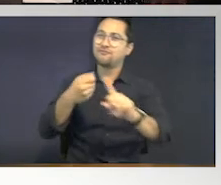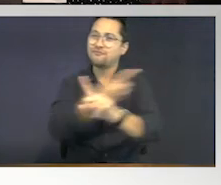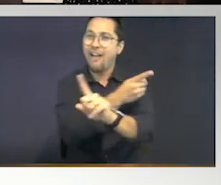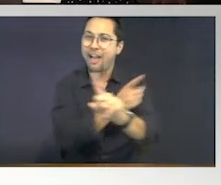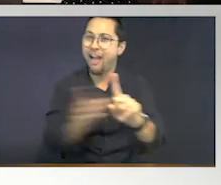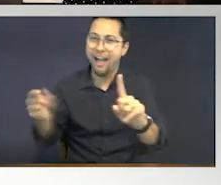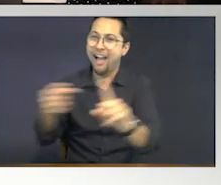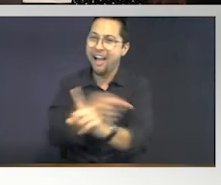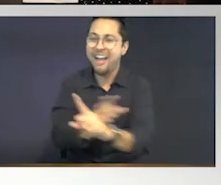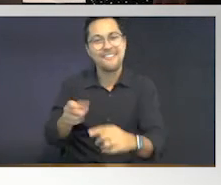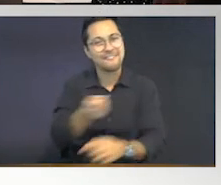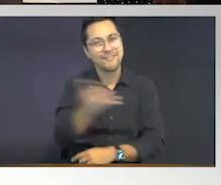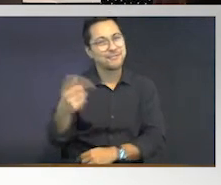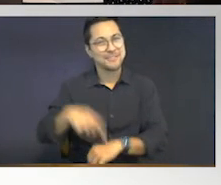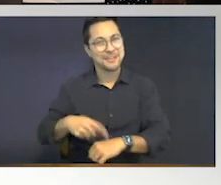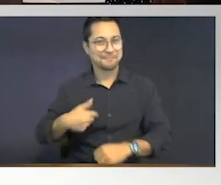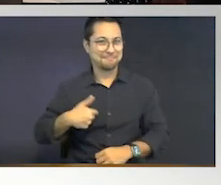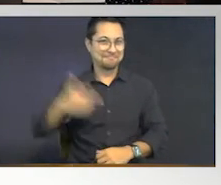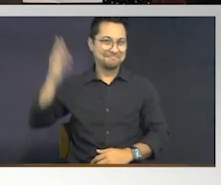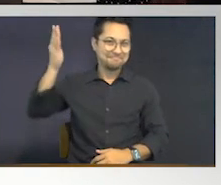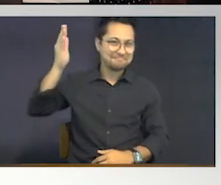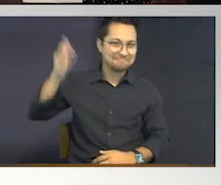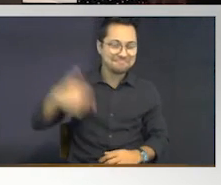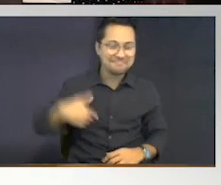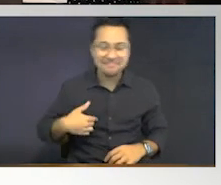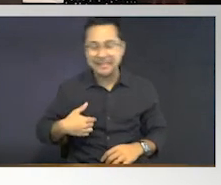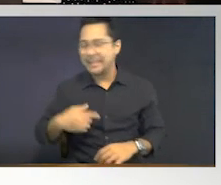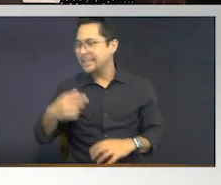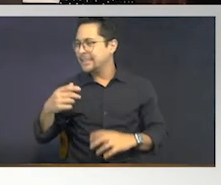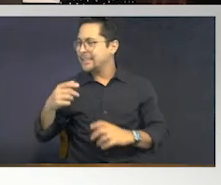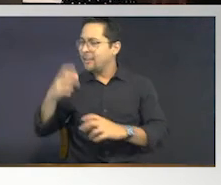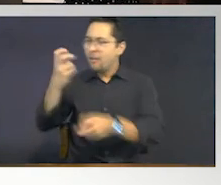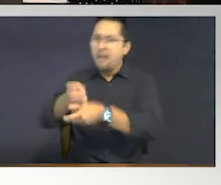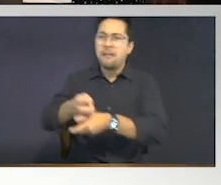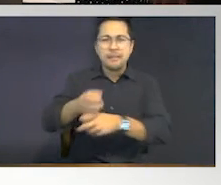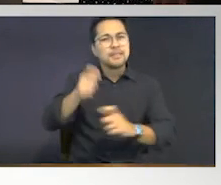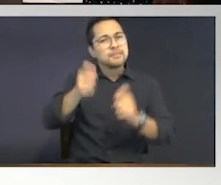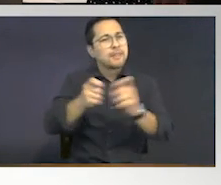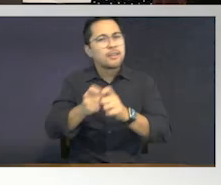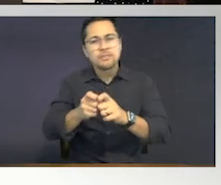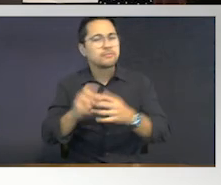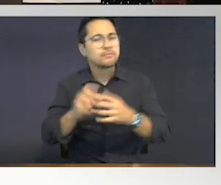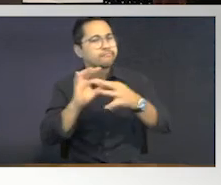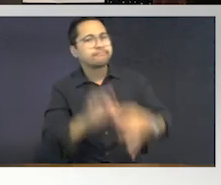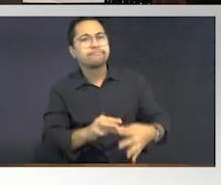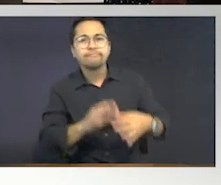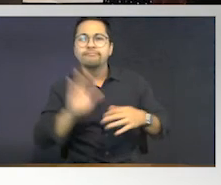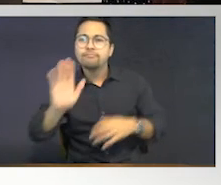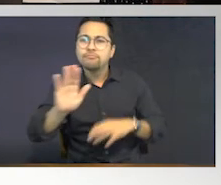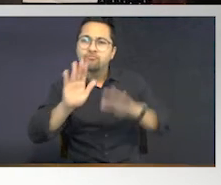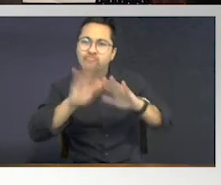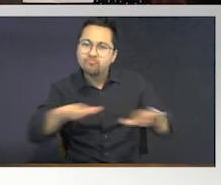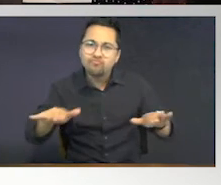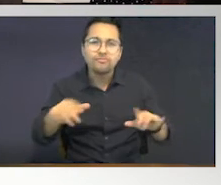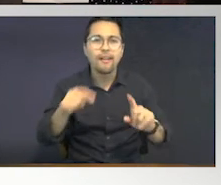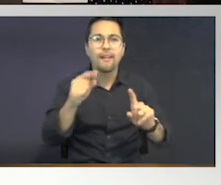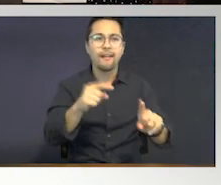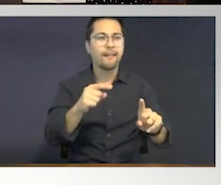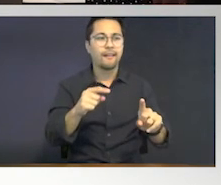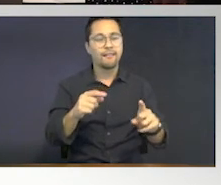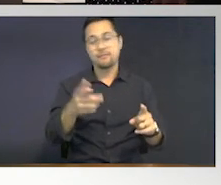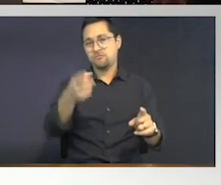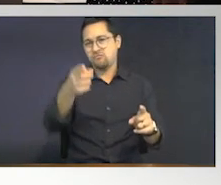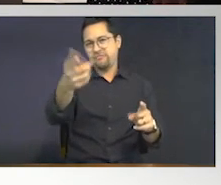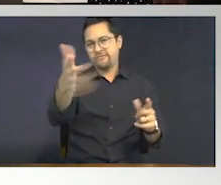and, it's hard especially when you're dealing with something with your child to not, you've